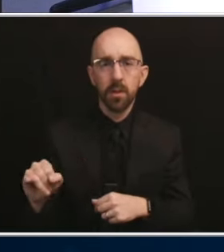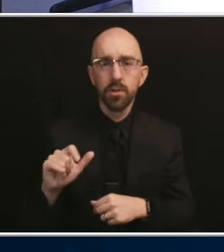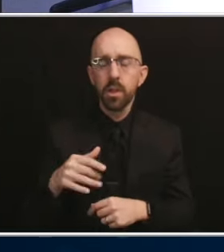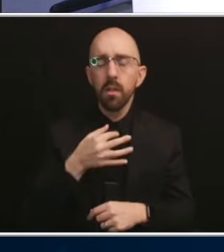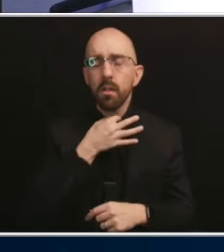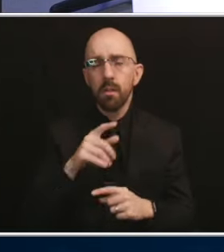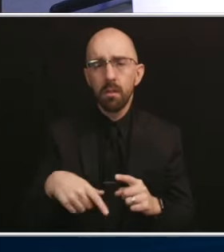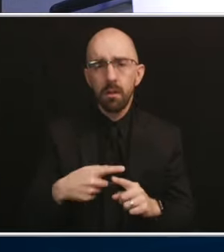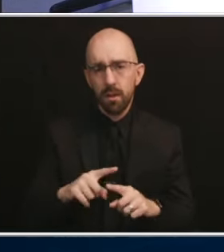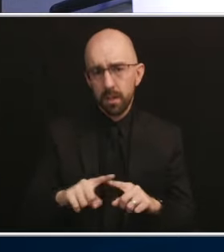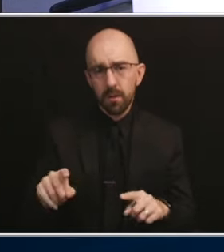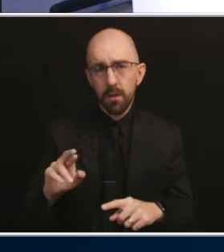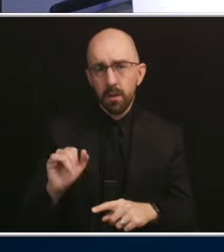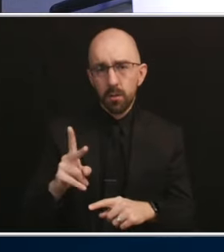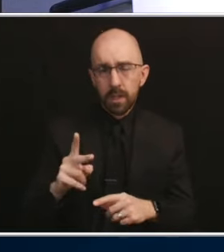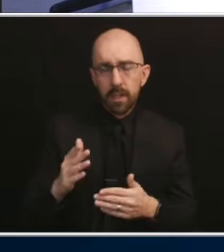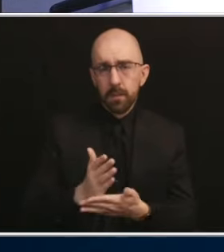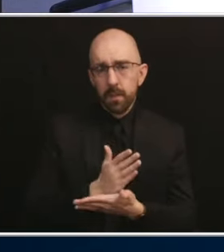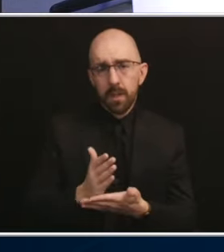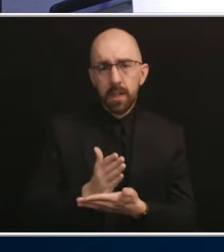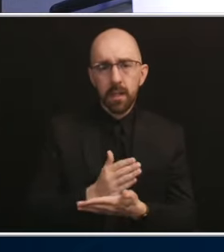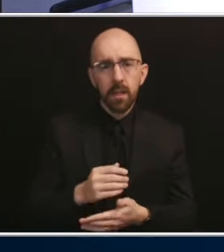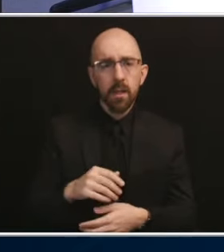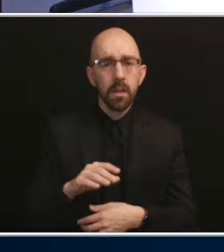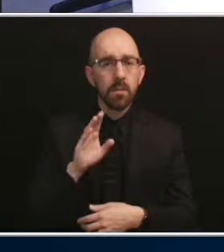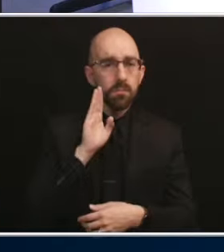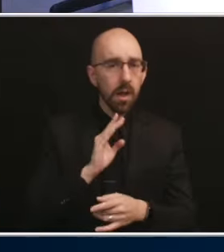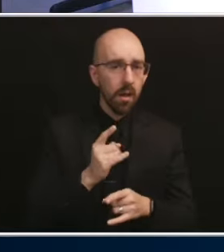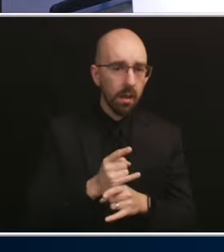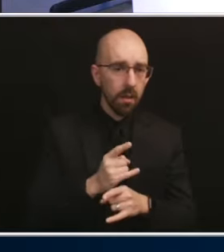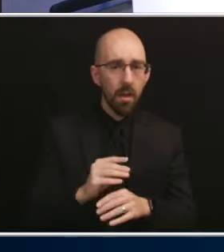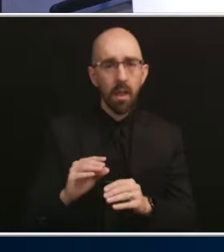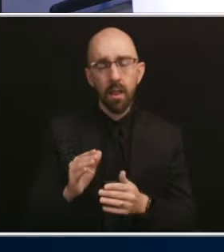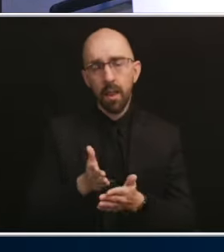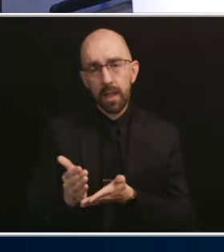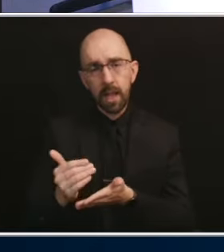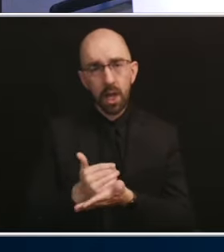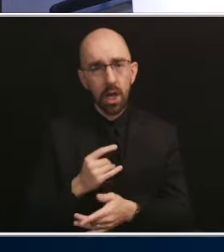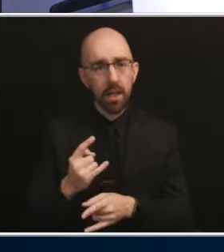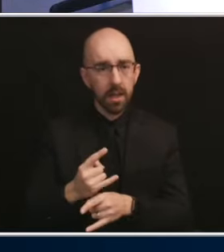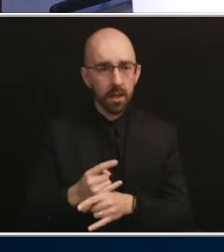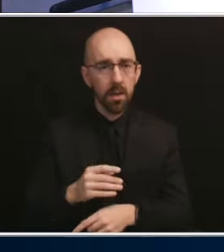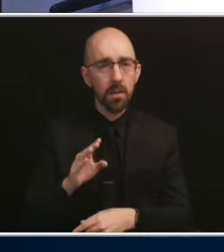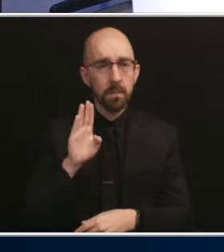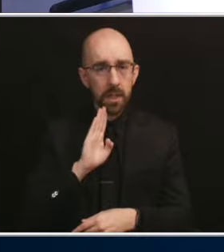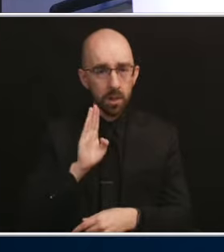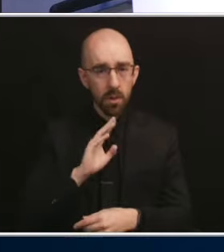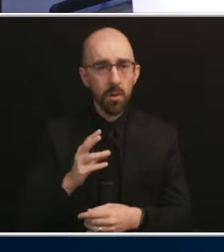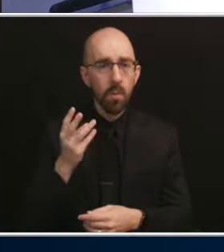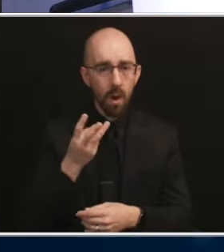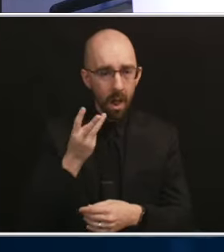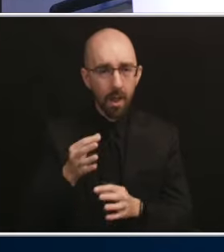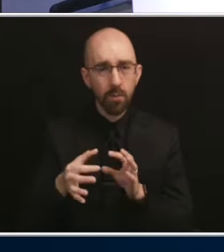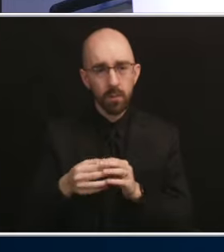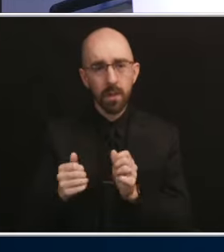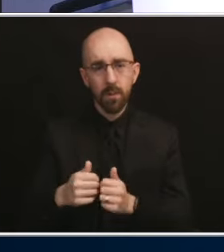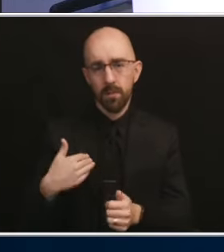in risk between brown liquor, clear liquor, beer, or wine as it relates to breast cancer. A